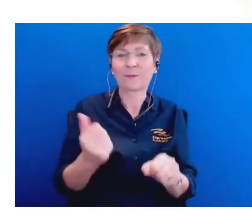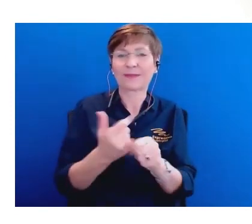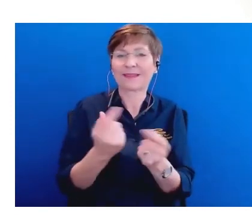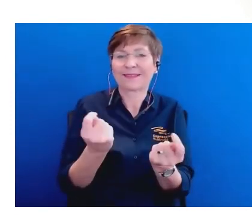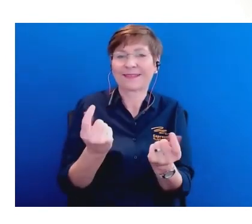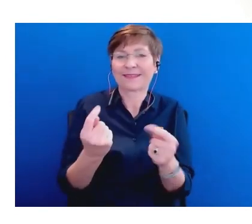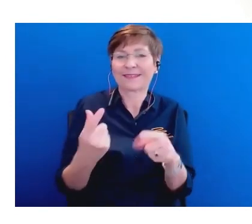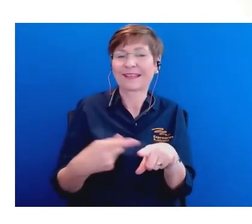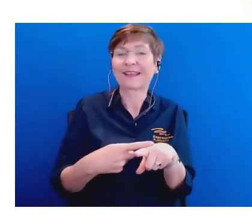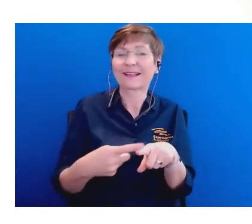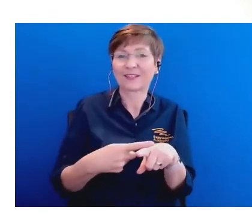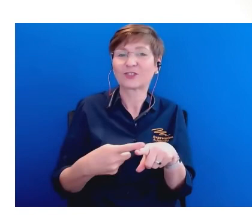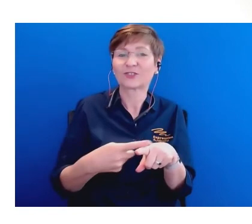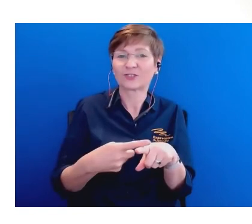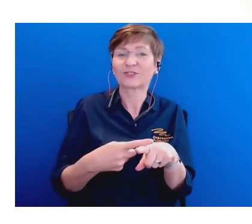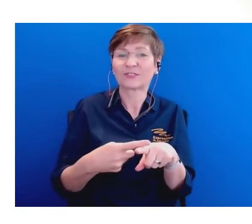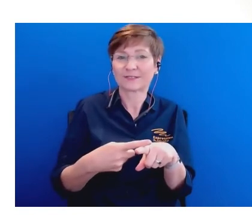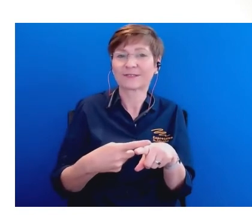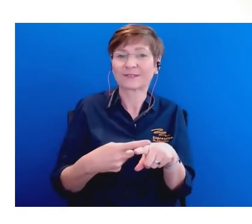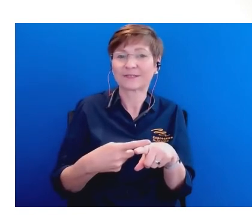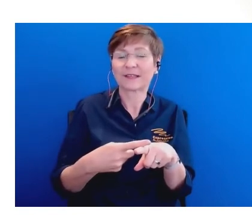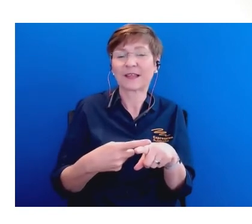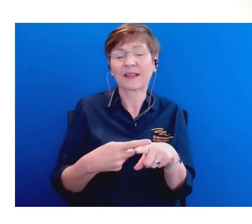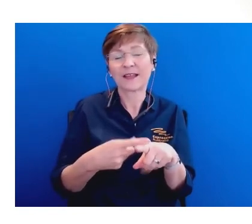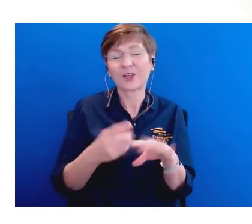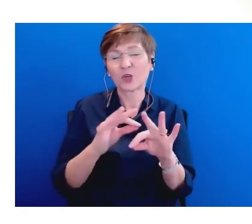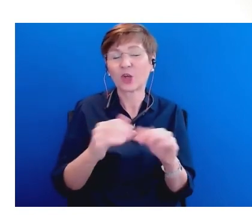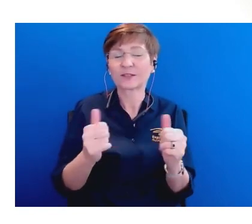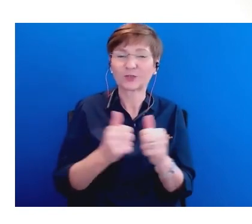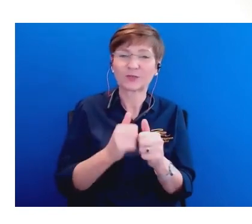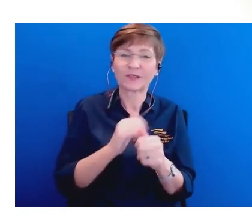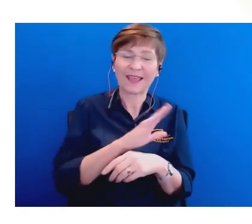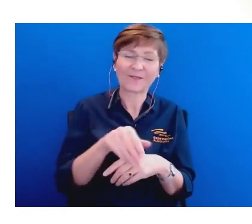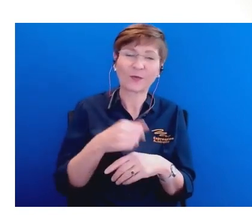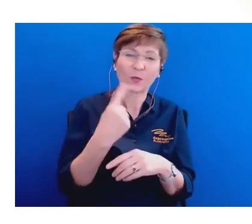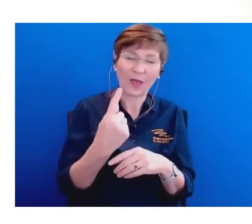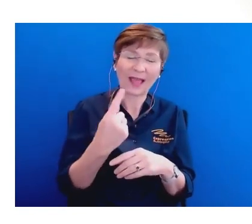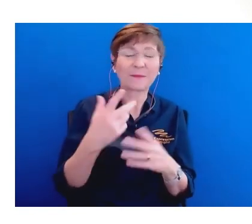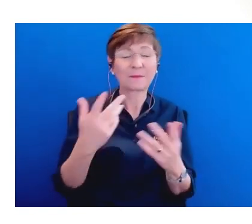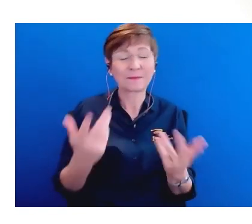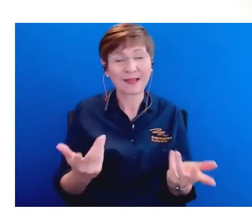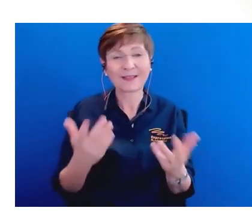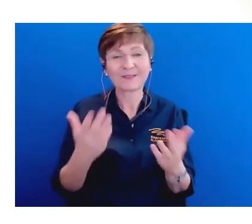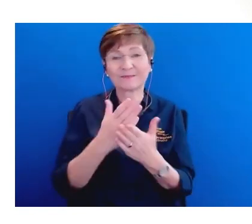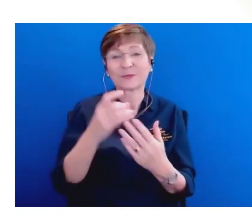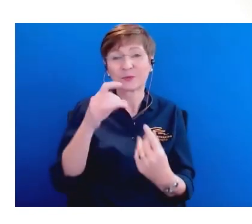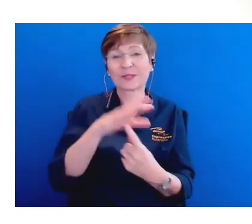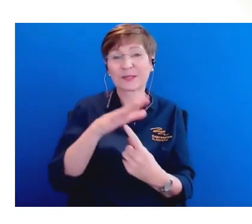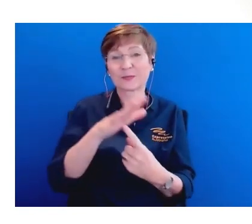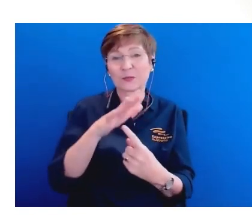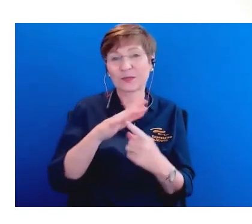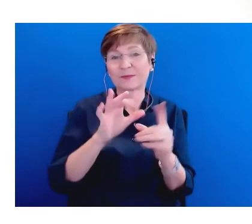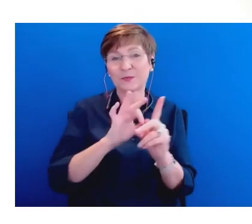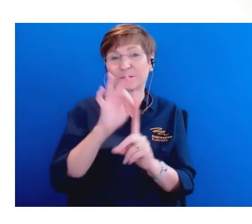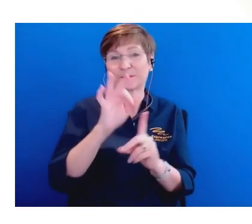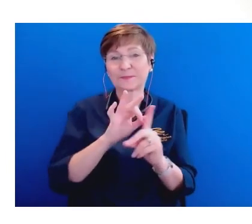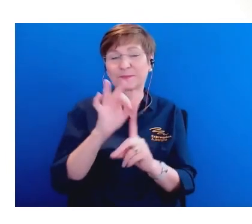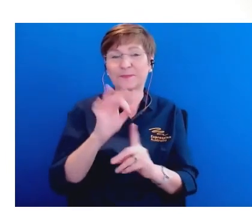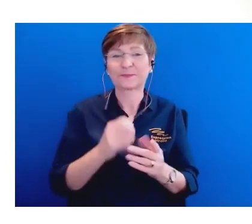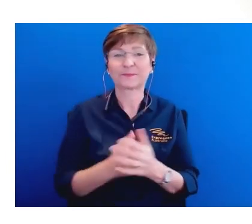not useful for everyone and not an end in itself, but a really important development here, I think.